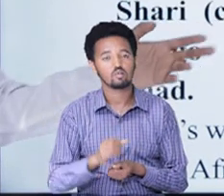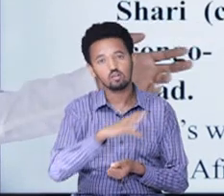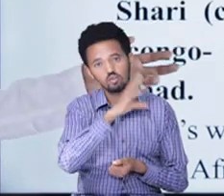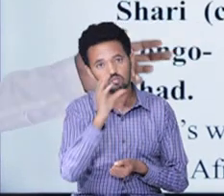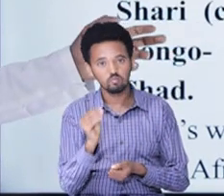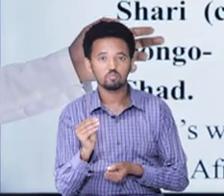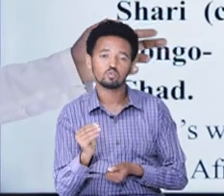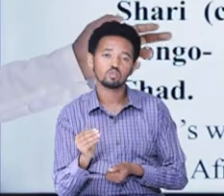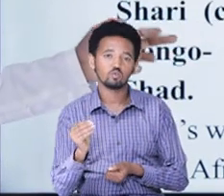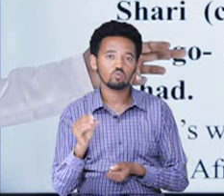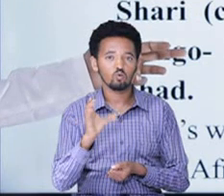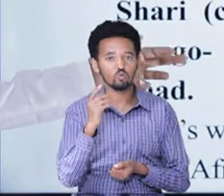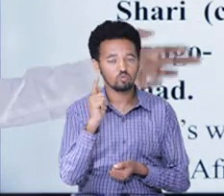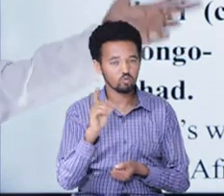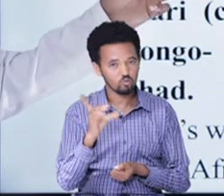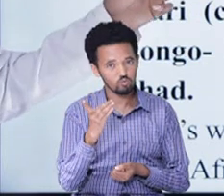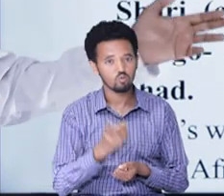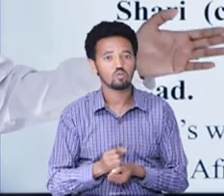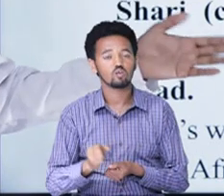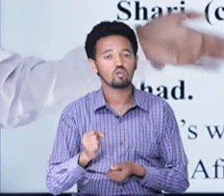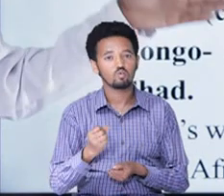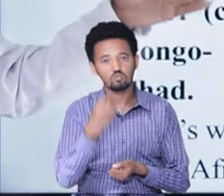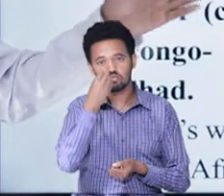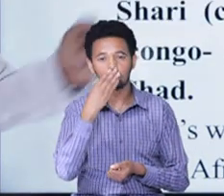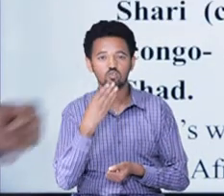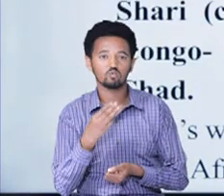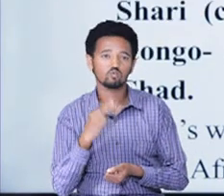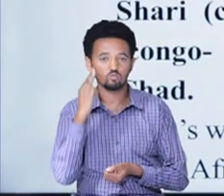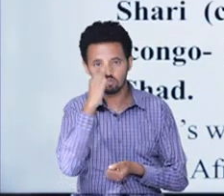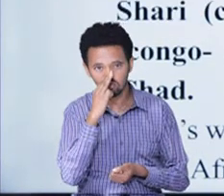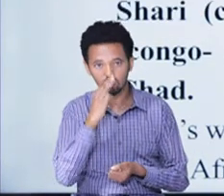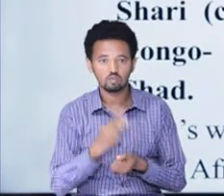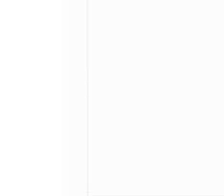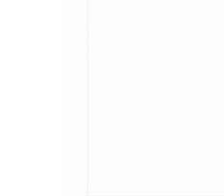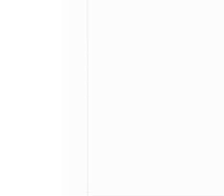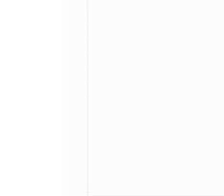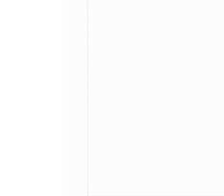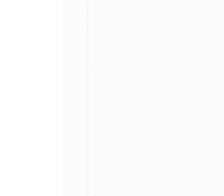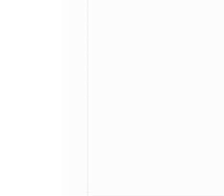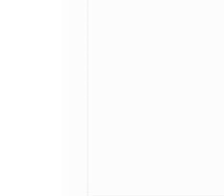Middle Congo, nowadays Congo Brazzaville, French Sudan, nowadays Mali, and Chad.